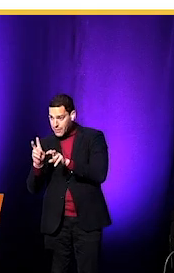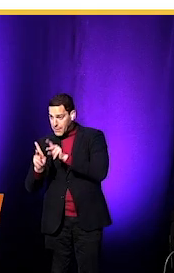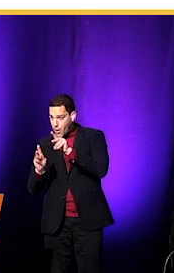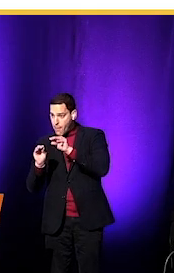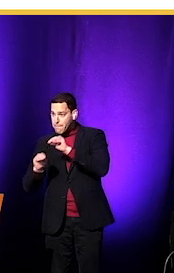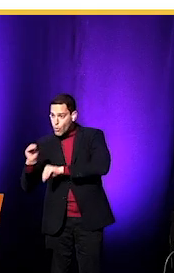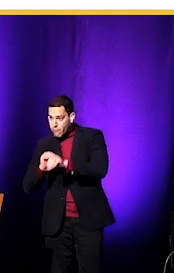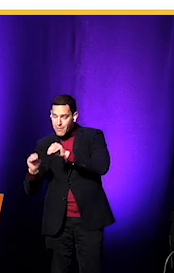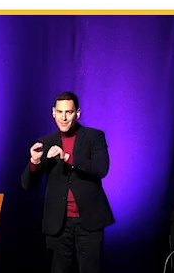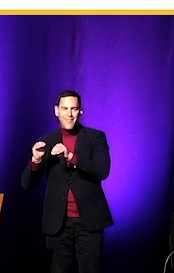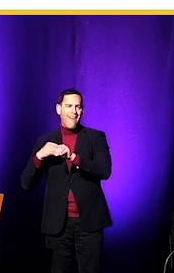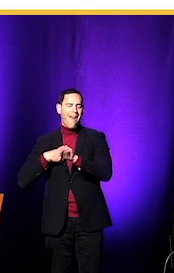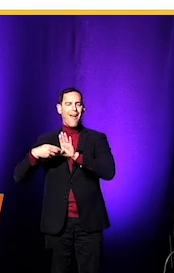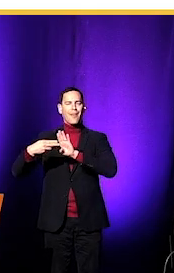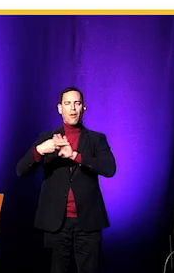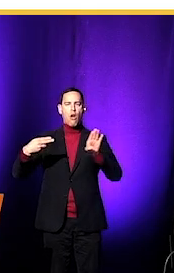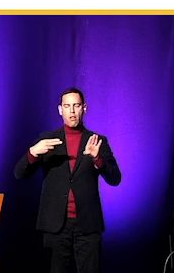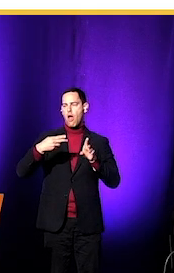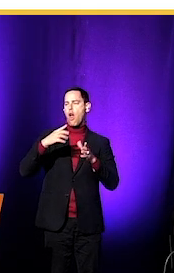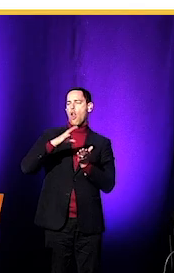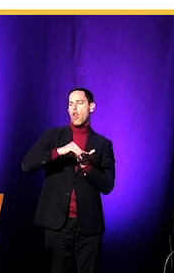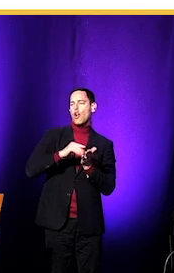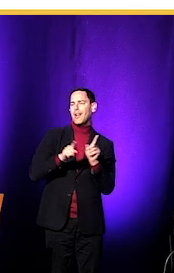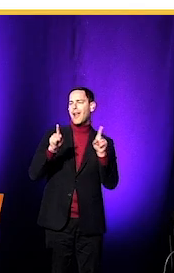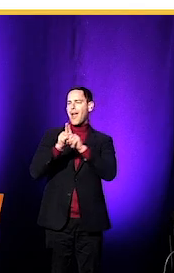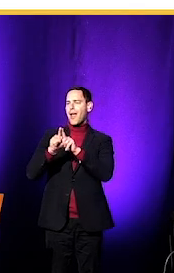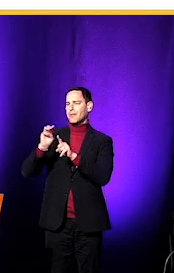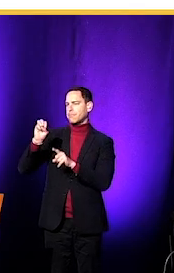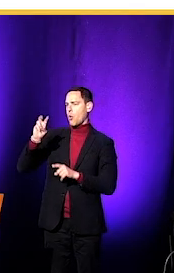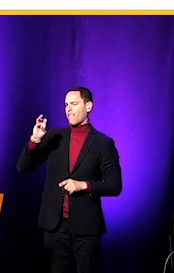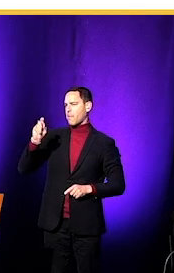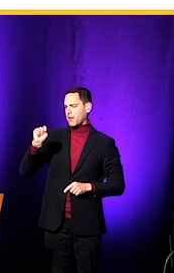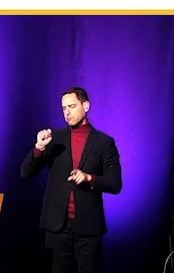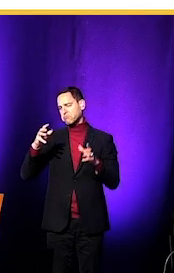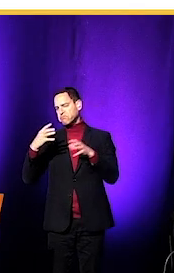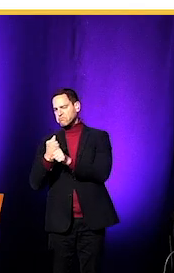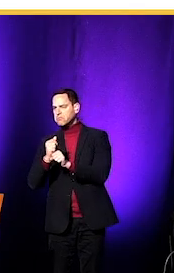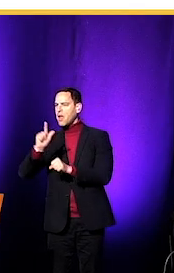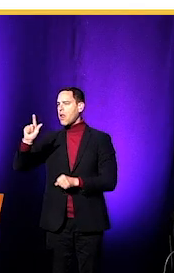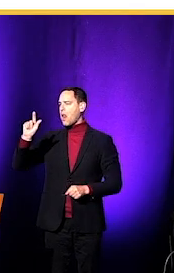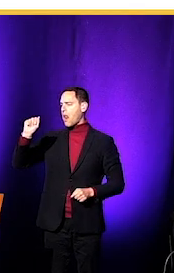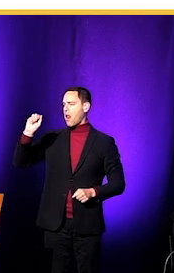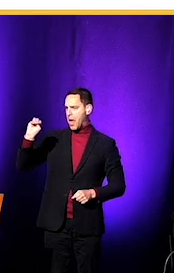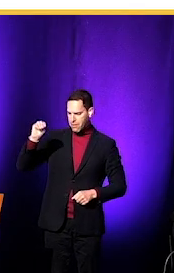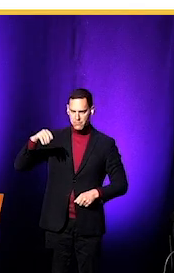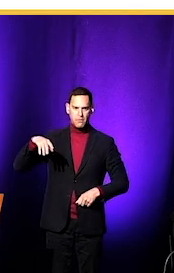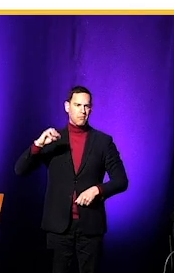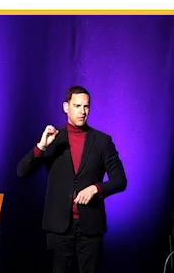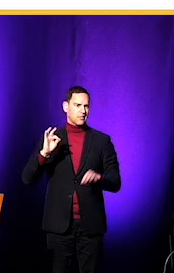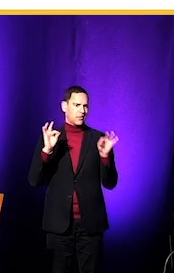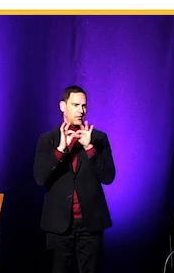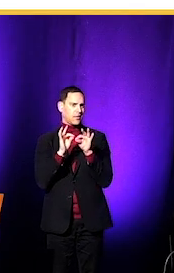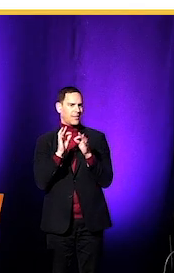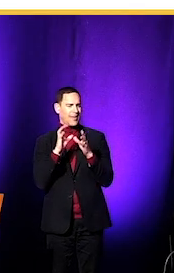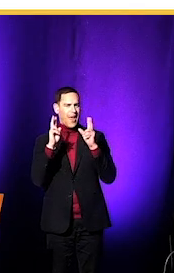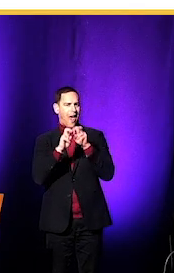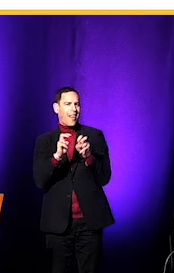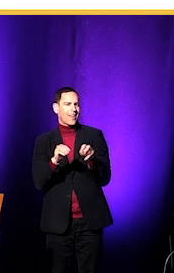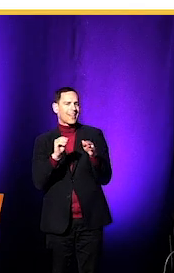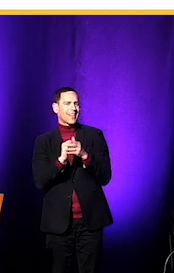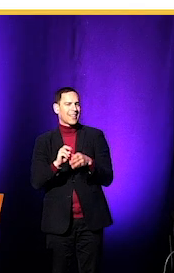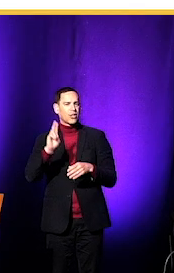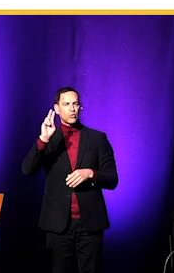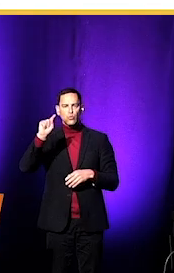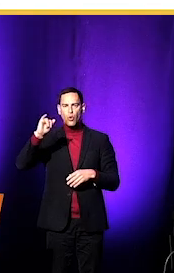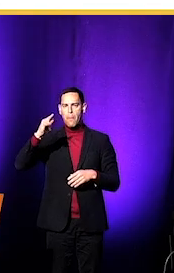learning as movement, or LAM, has been a key analytic in SDBE's utopian methodological approaches.